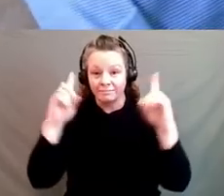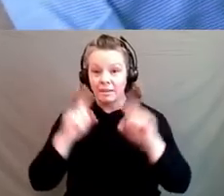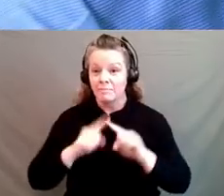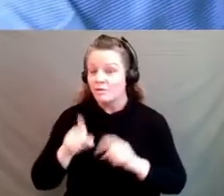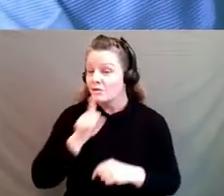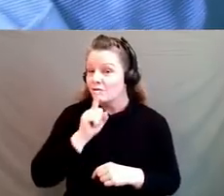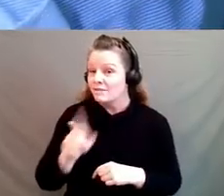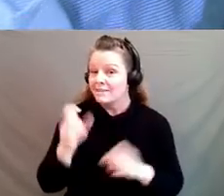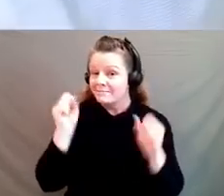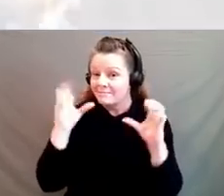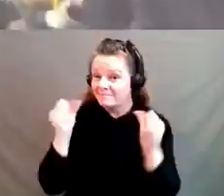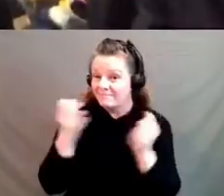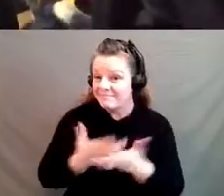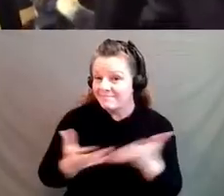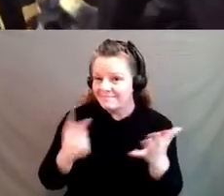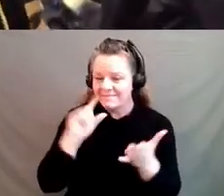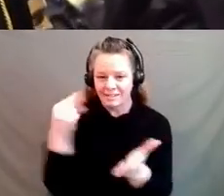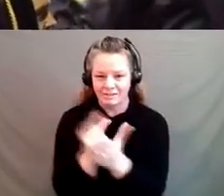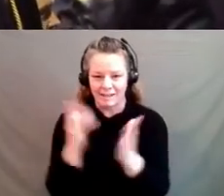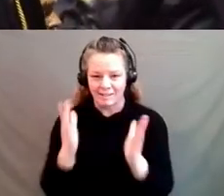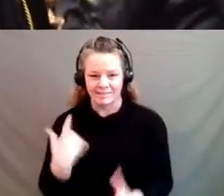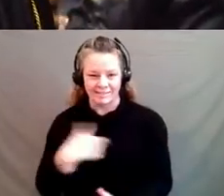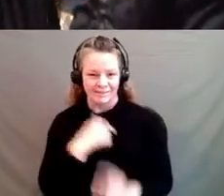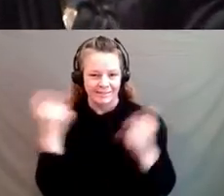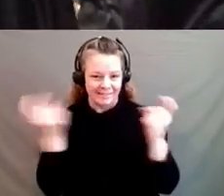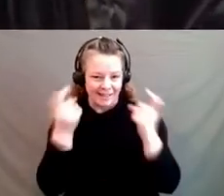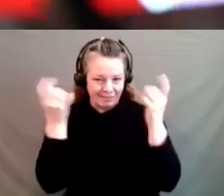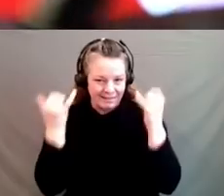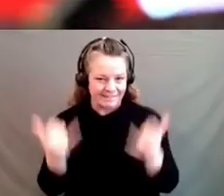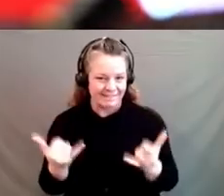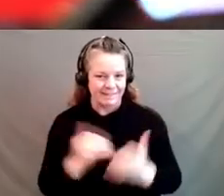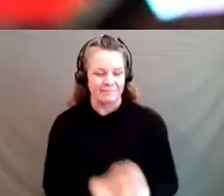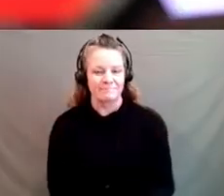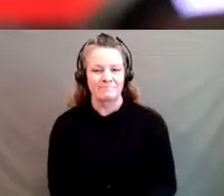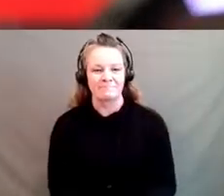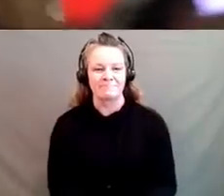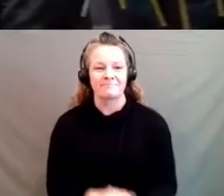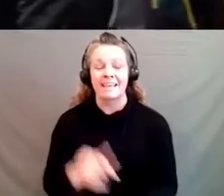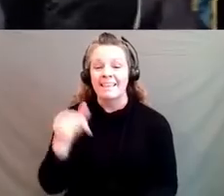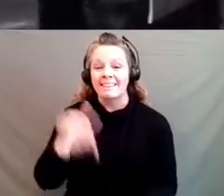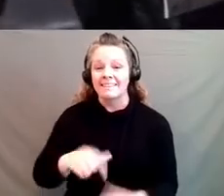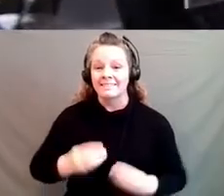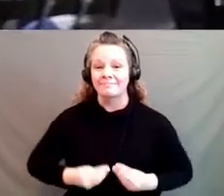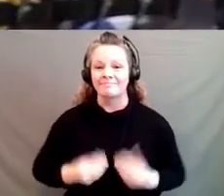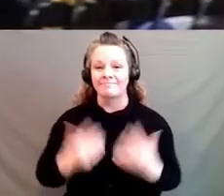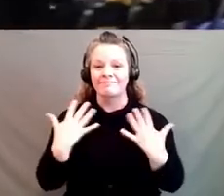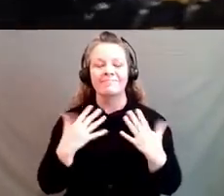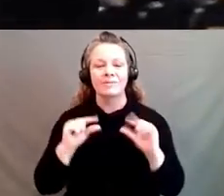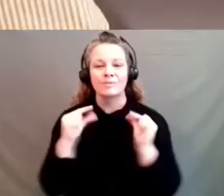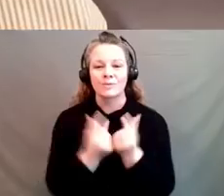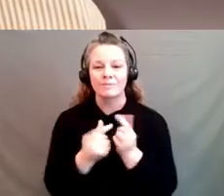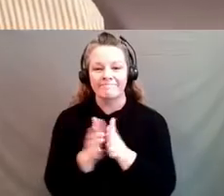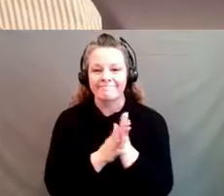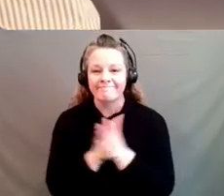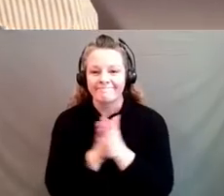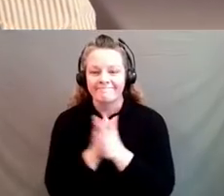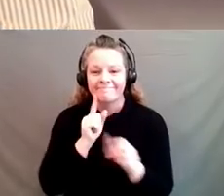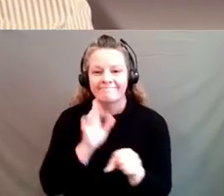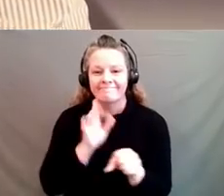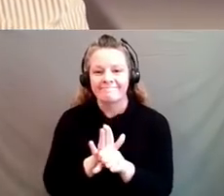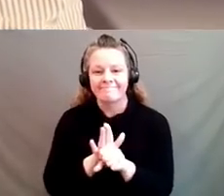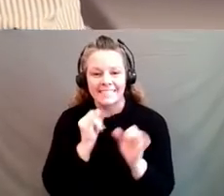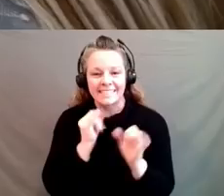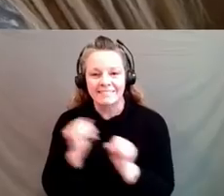trailblazers are the graduates we celebrate today. This inspiring group of driven, dedicated individuals has